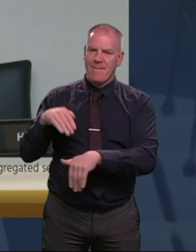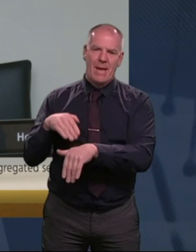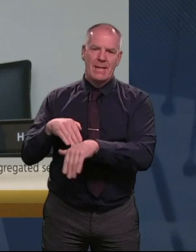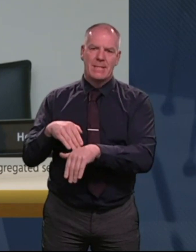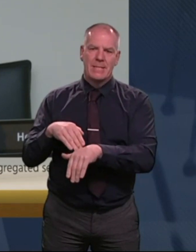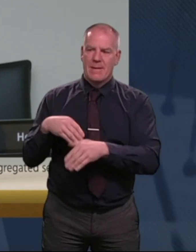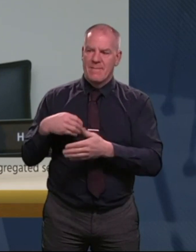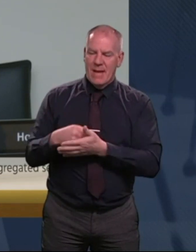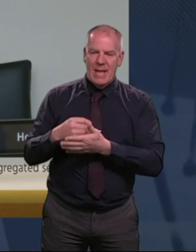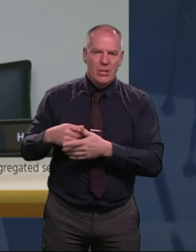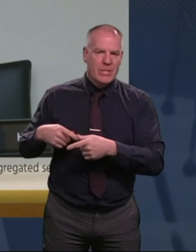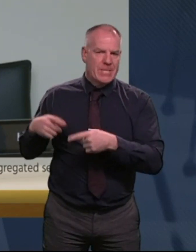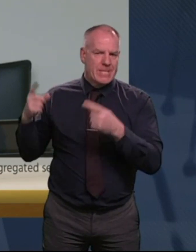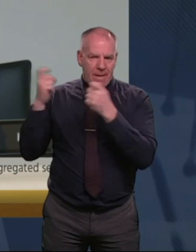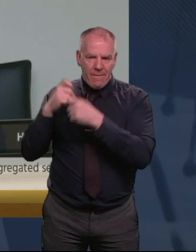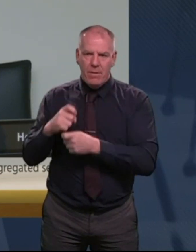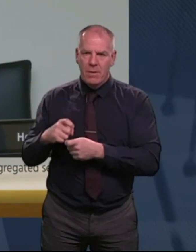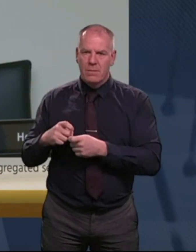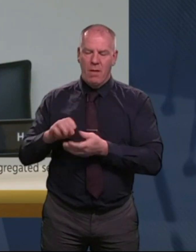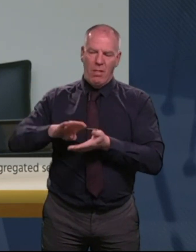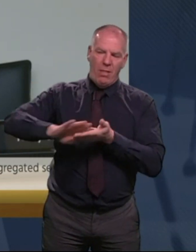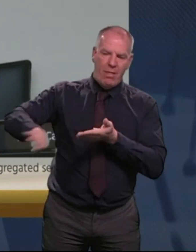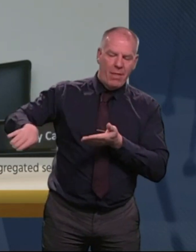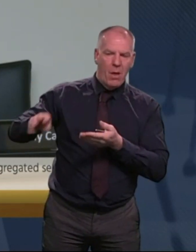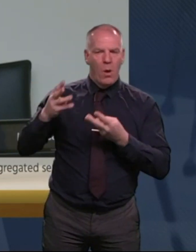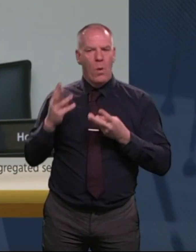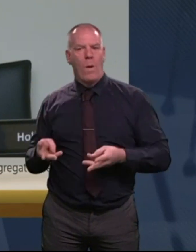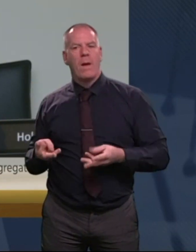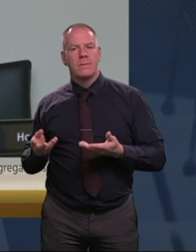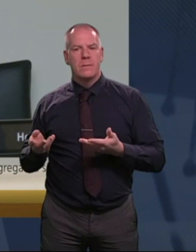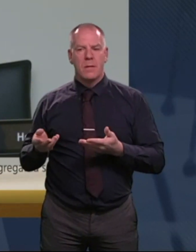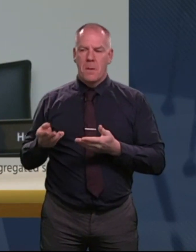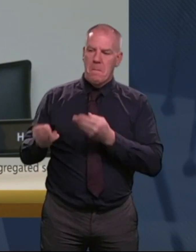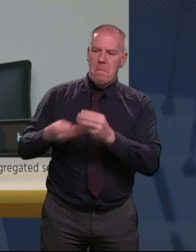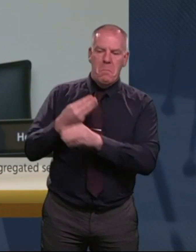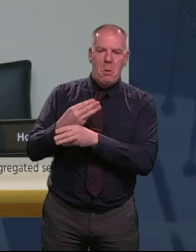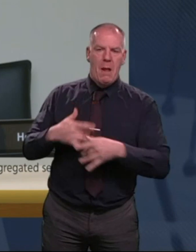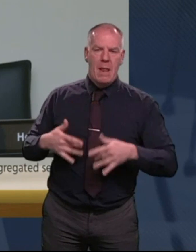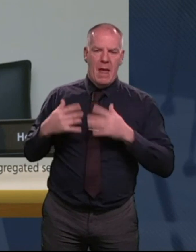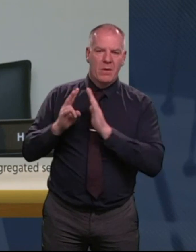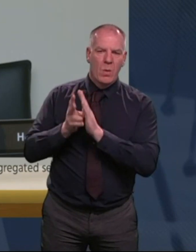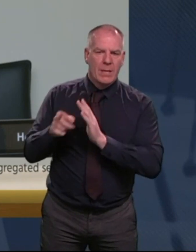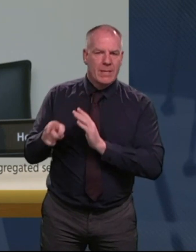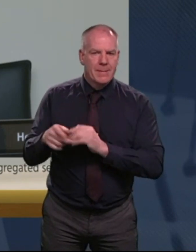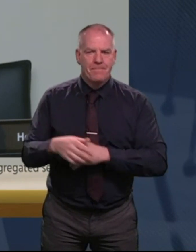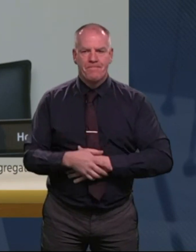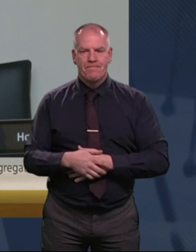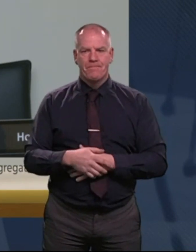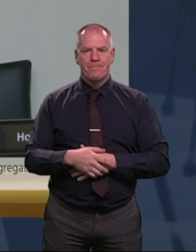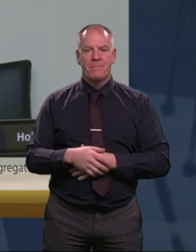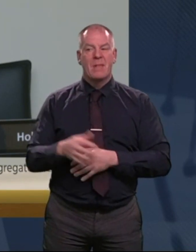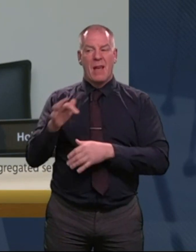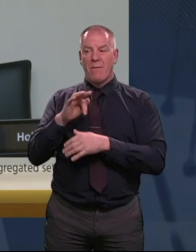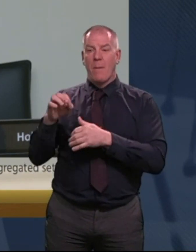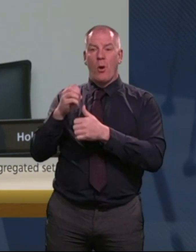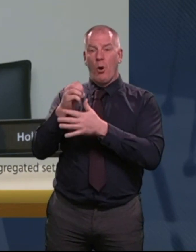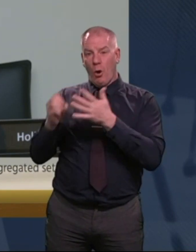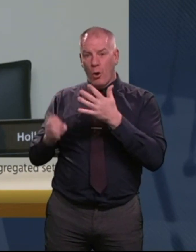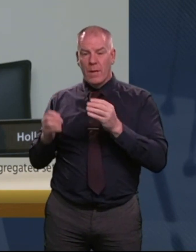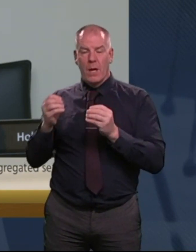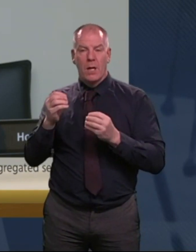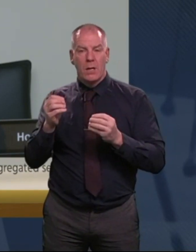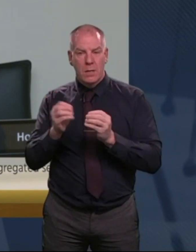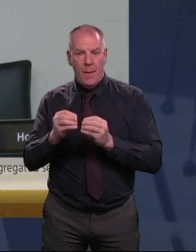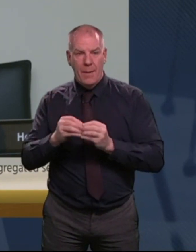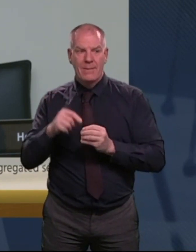including financial challenges, disregard of their will and poor quality of life. Based on these and other contributions, this committee